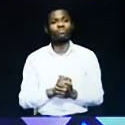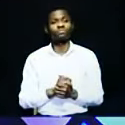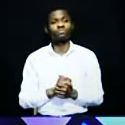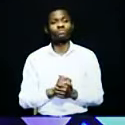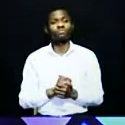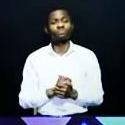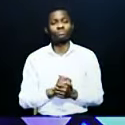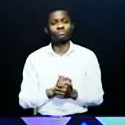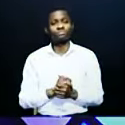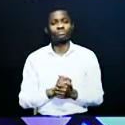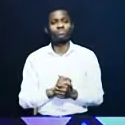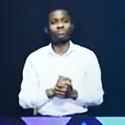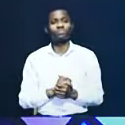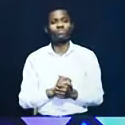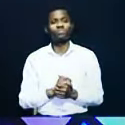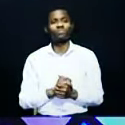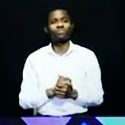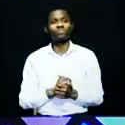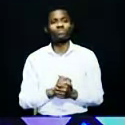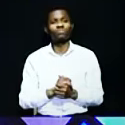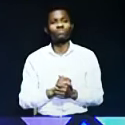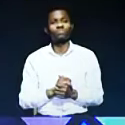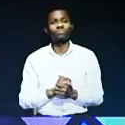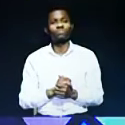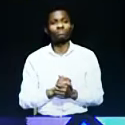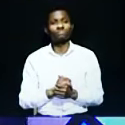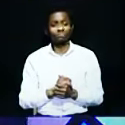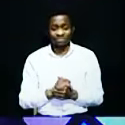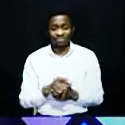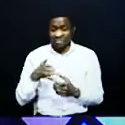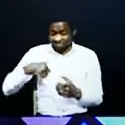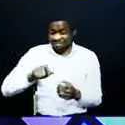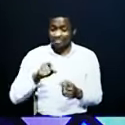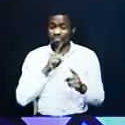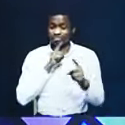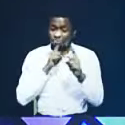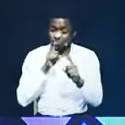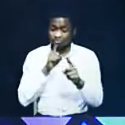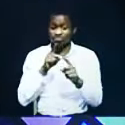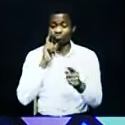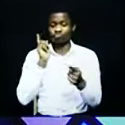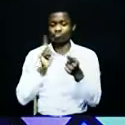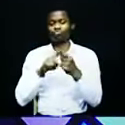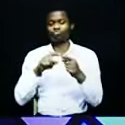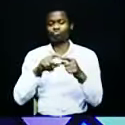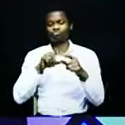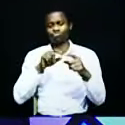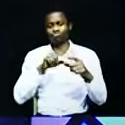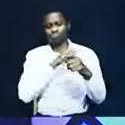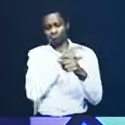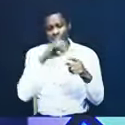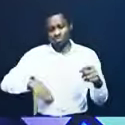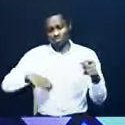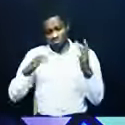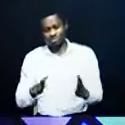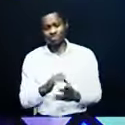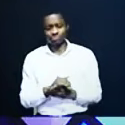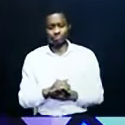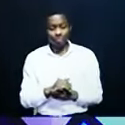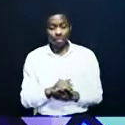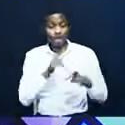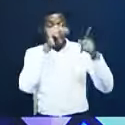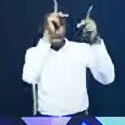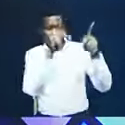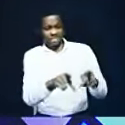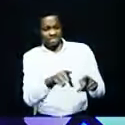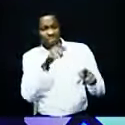say ye bon ye bonia. Now see, he's still speaking to Christians. Or kasachere Christopher. So we can be Christians and continue in sin.